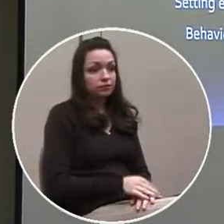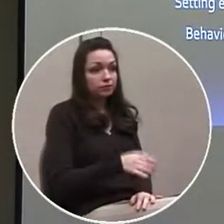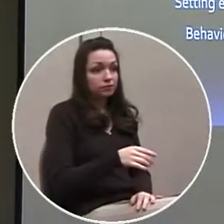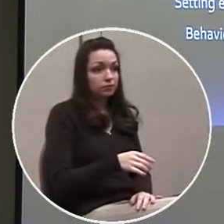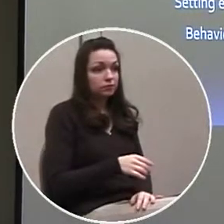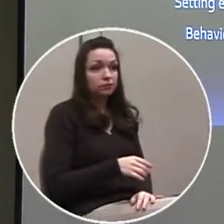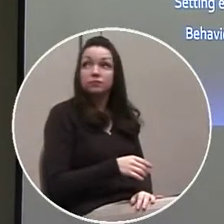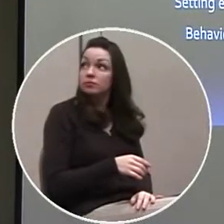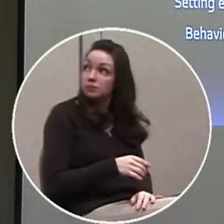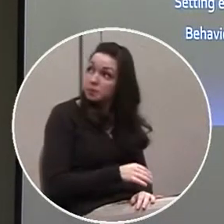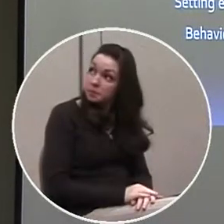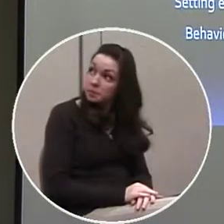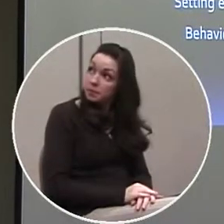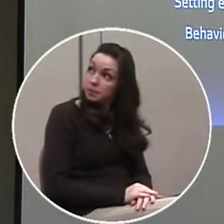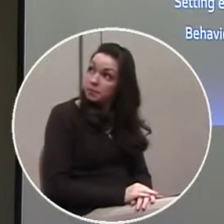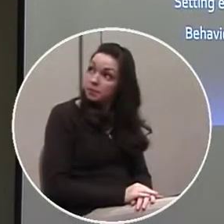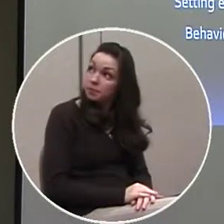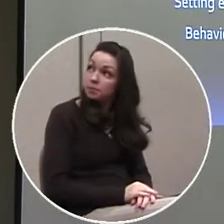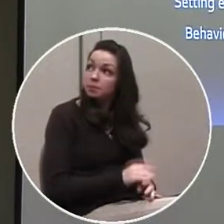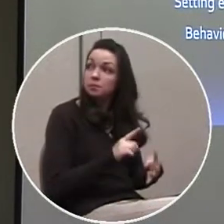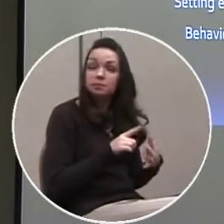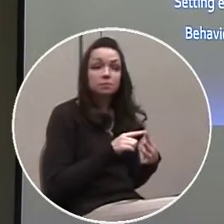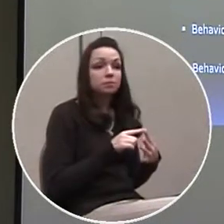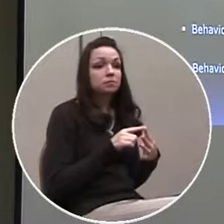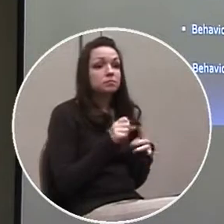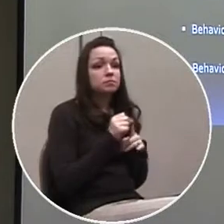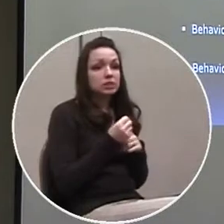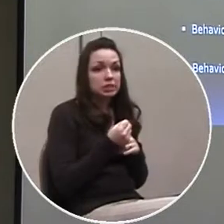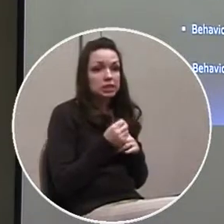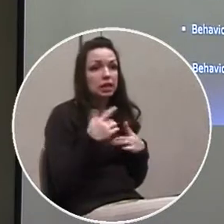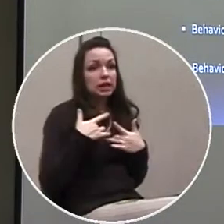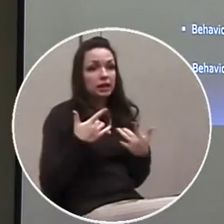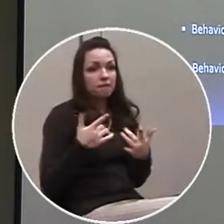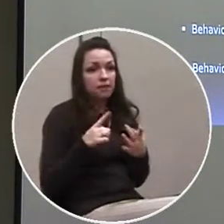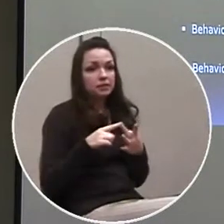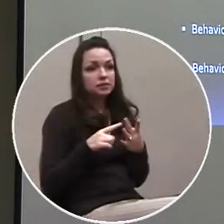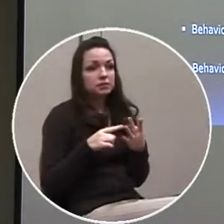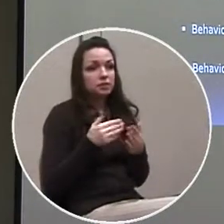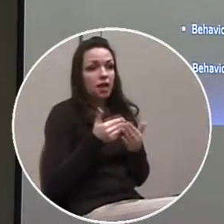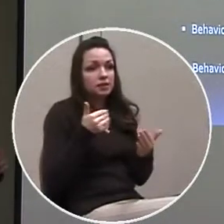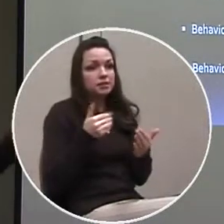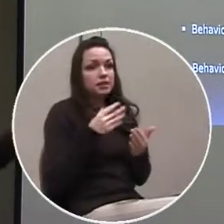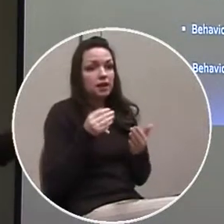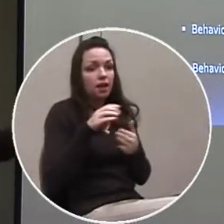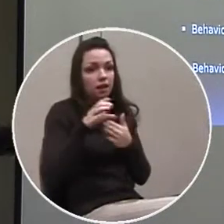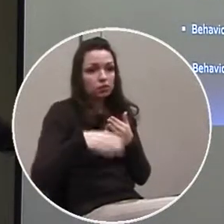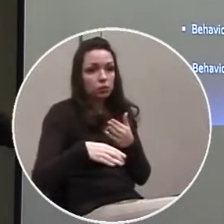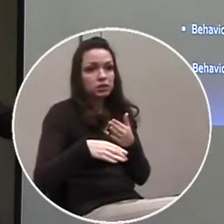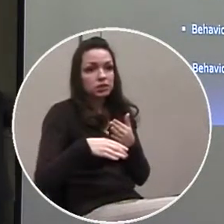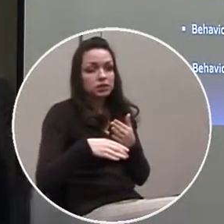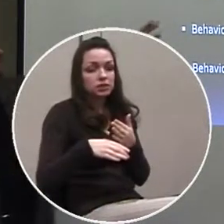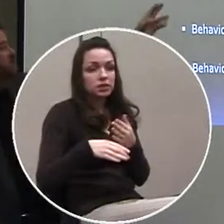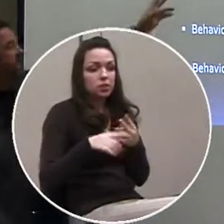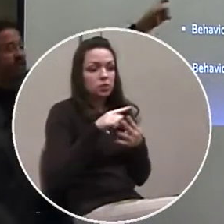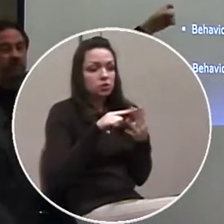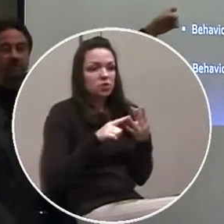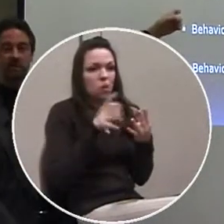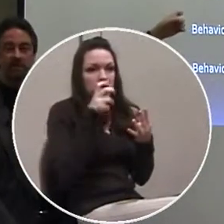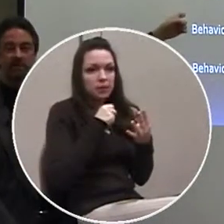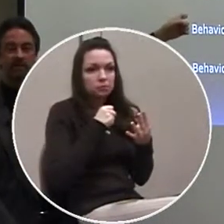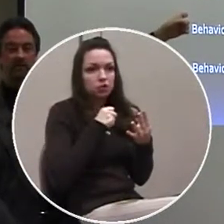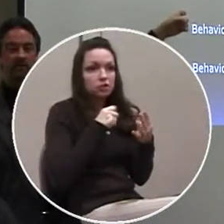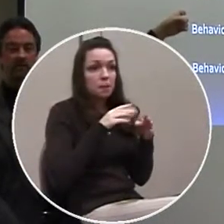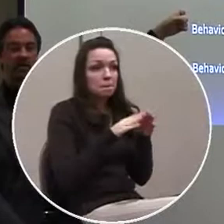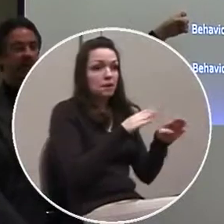Four-term contingency, setting events, antecedent, behavior, and consequence. These are the four assumptions under this. Behavior